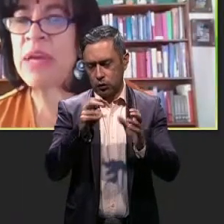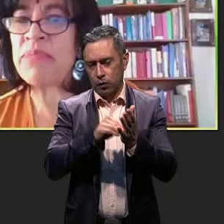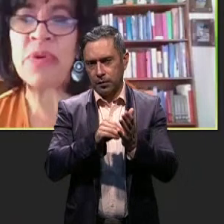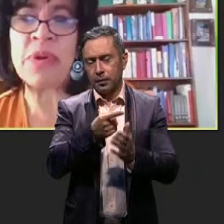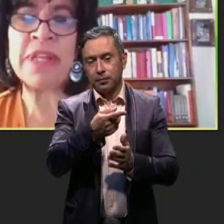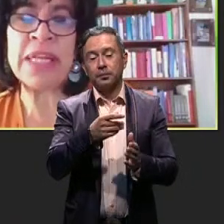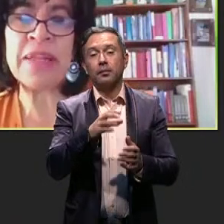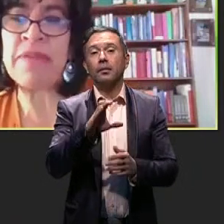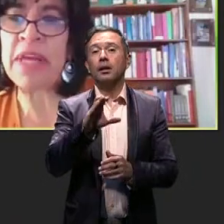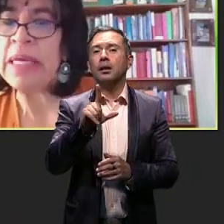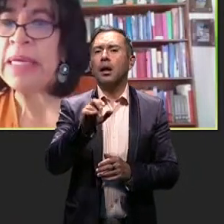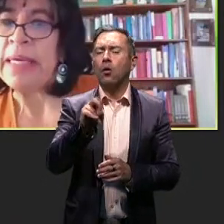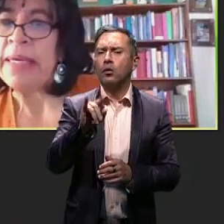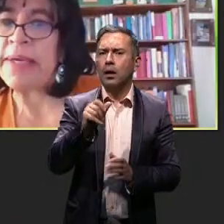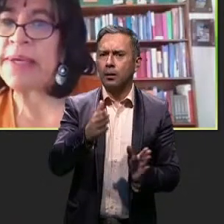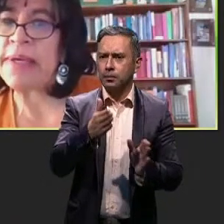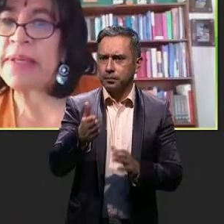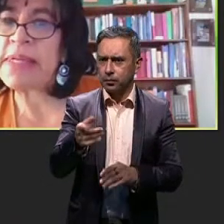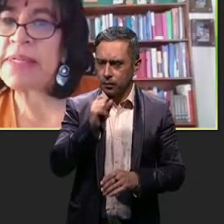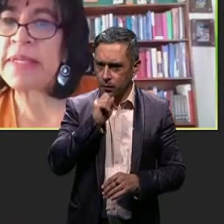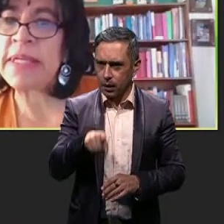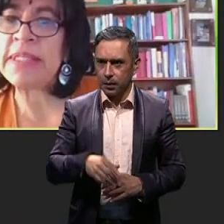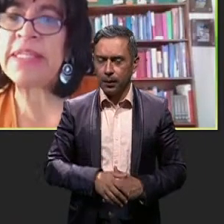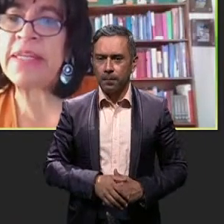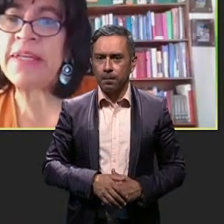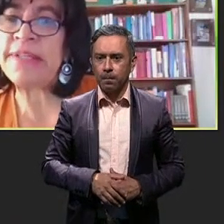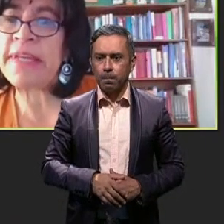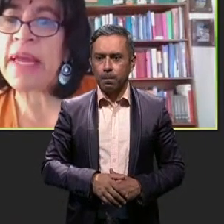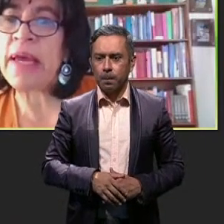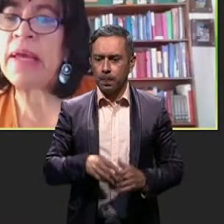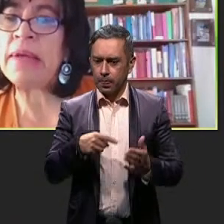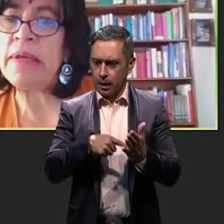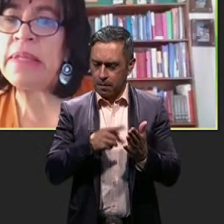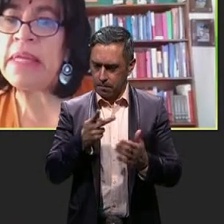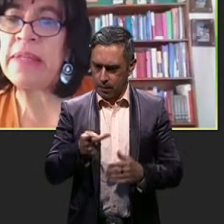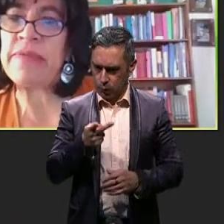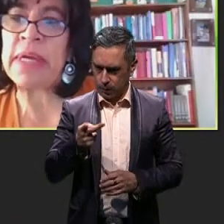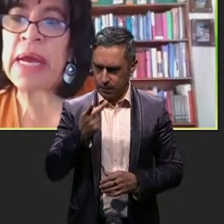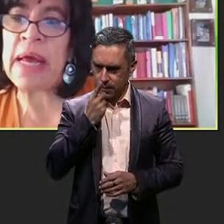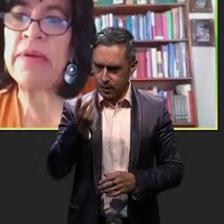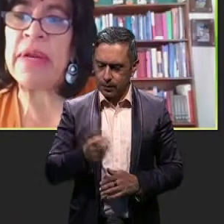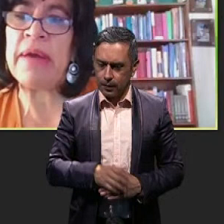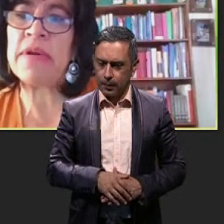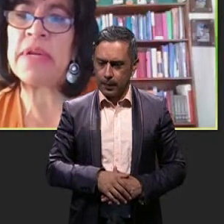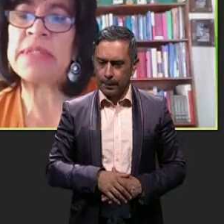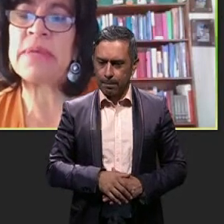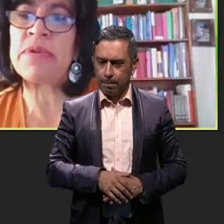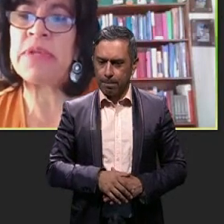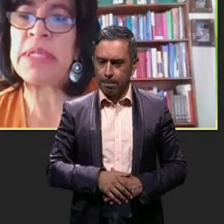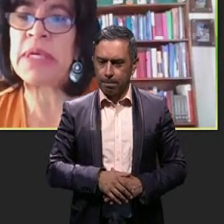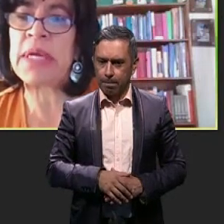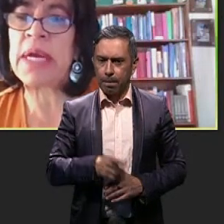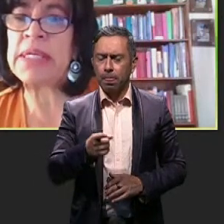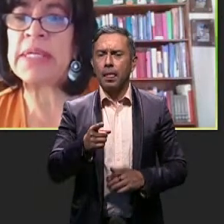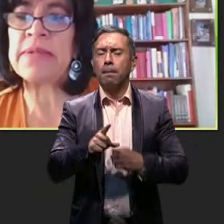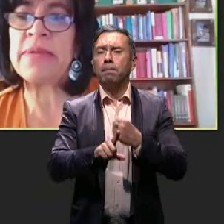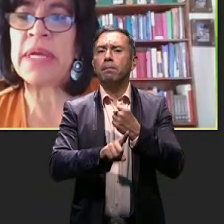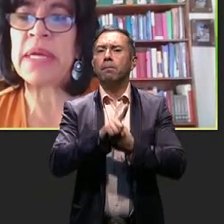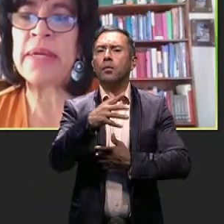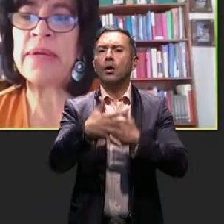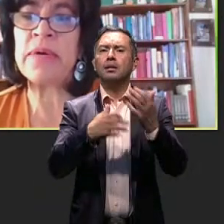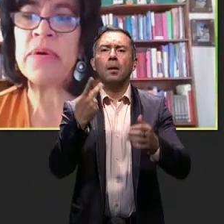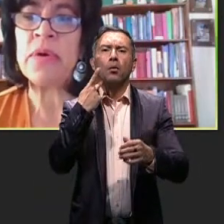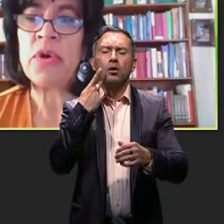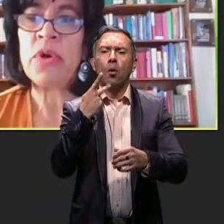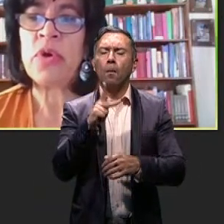Thank you very much, Claudia. A question. Have you identified